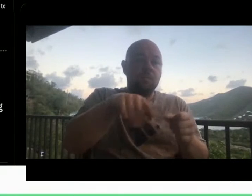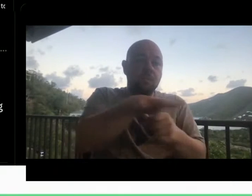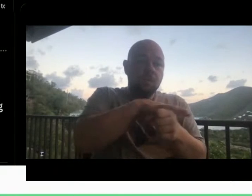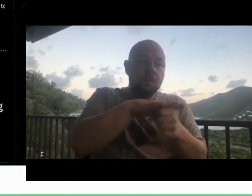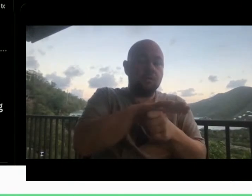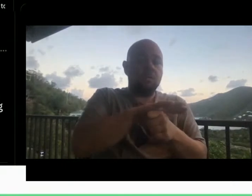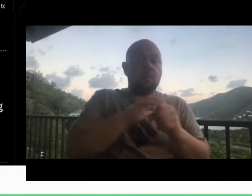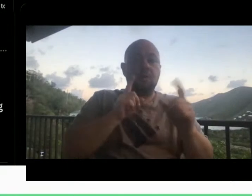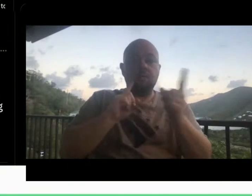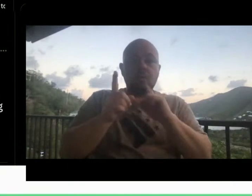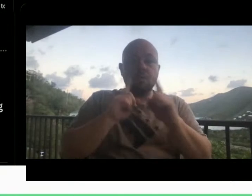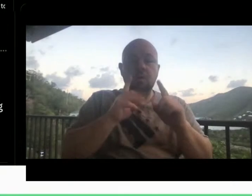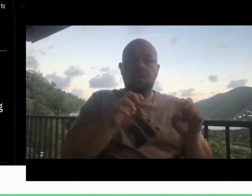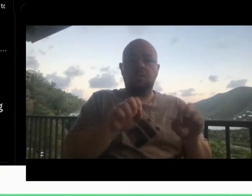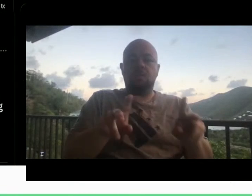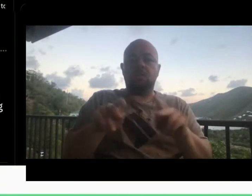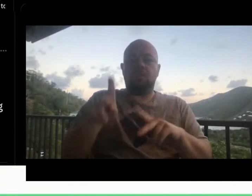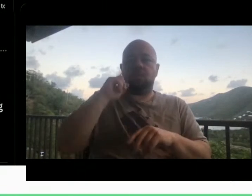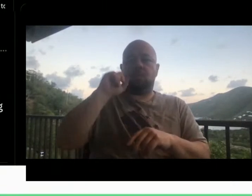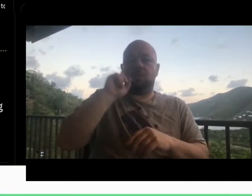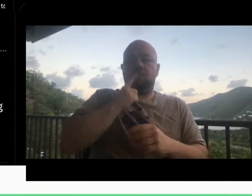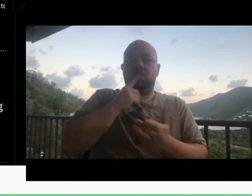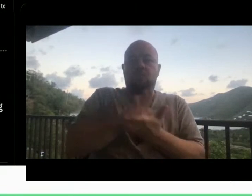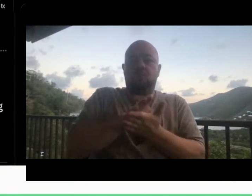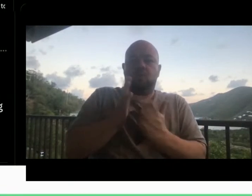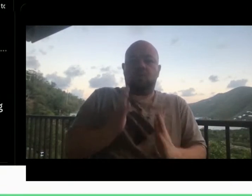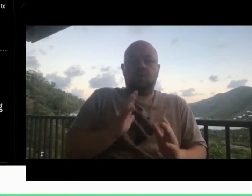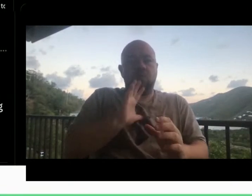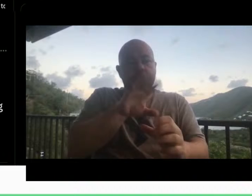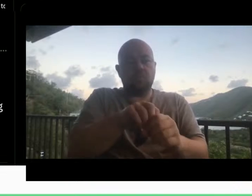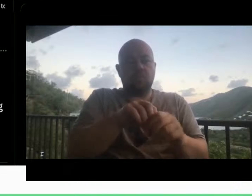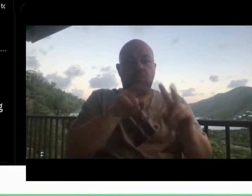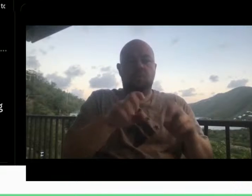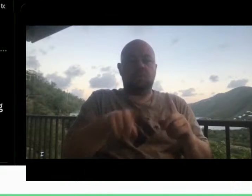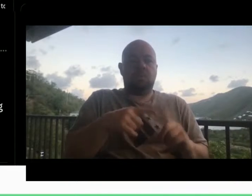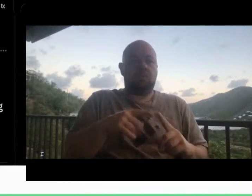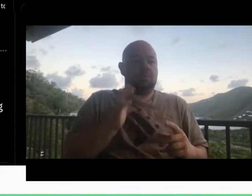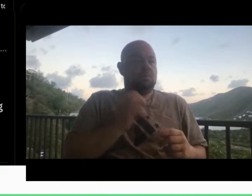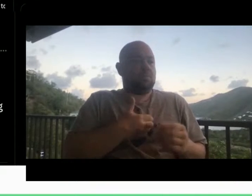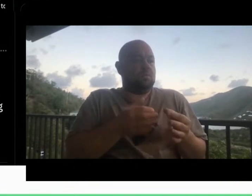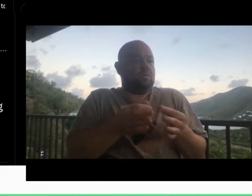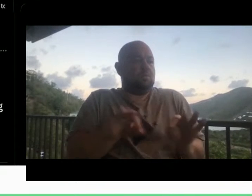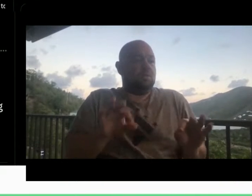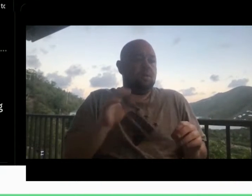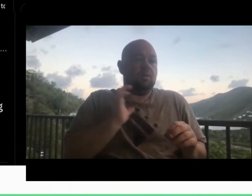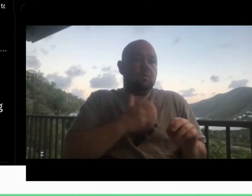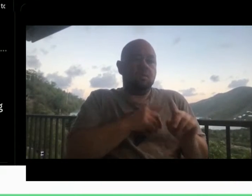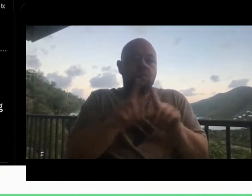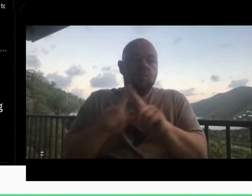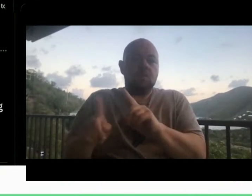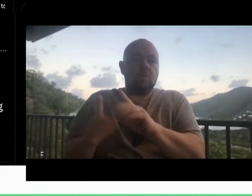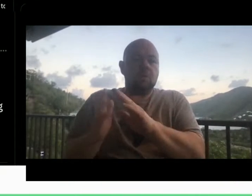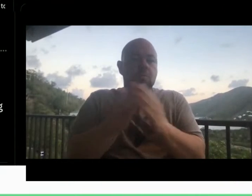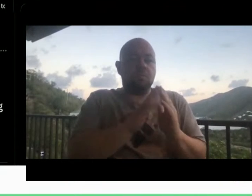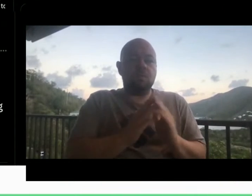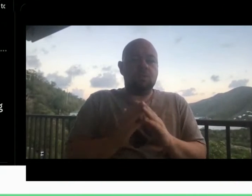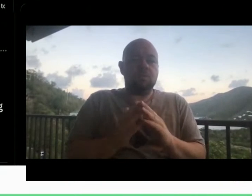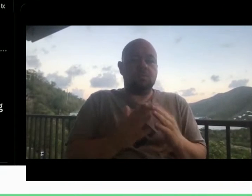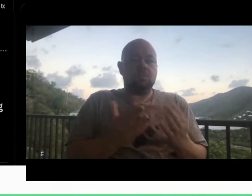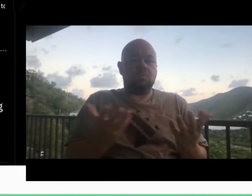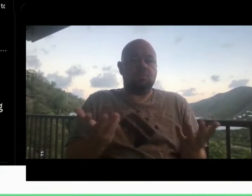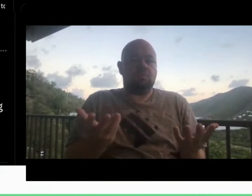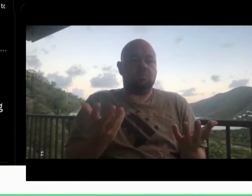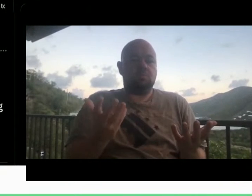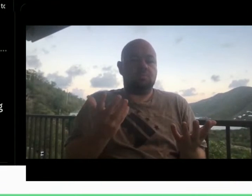those spaces, dialogues, as well as opportunities for deaf academics to be involved about conversations about us,